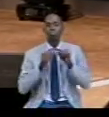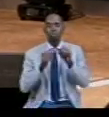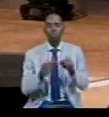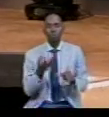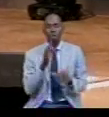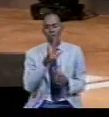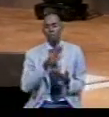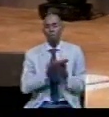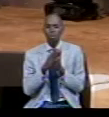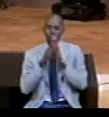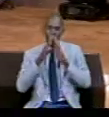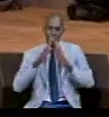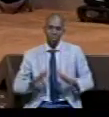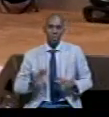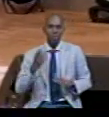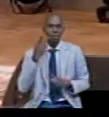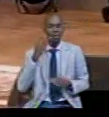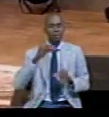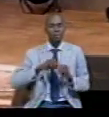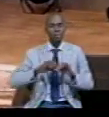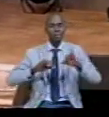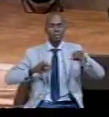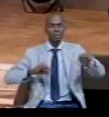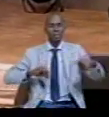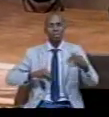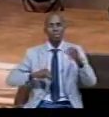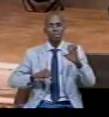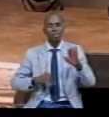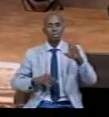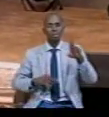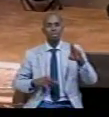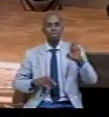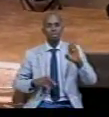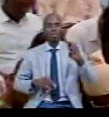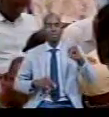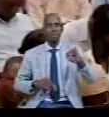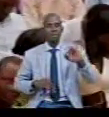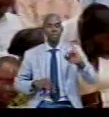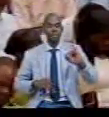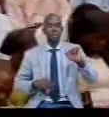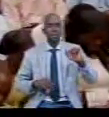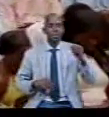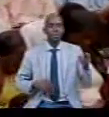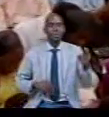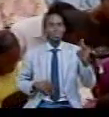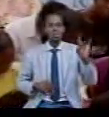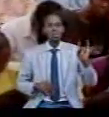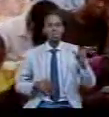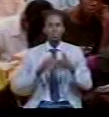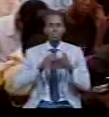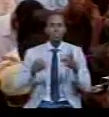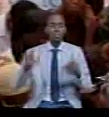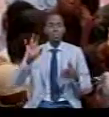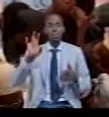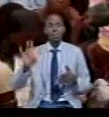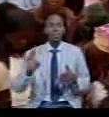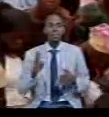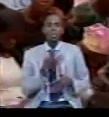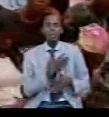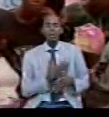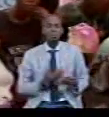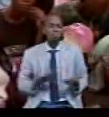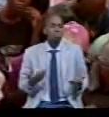in Jeremiah chapter 18, we're reading from verse 7. Jeremiah chapter 18, verse 7. At